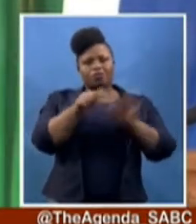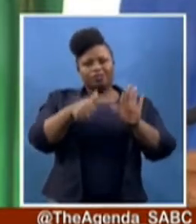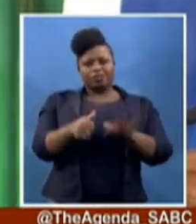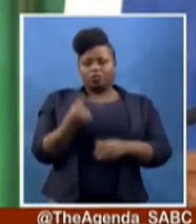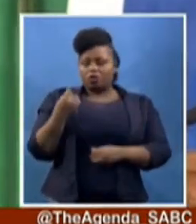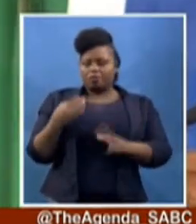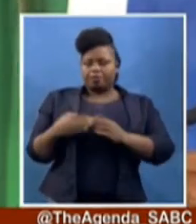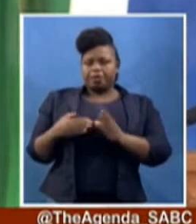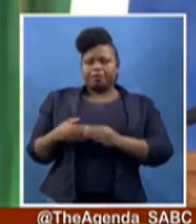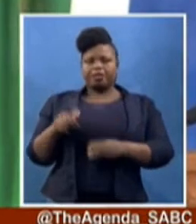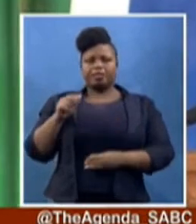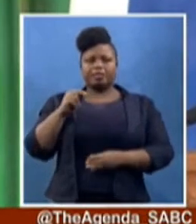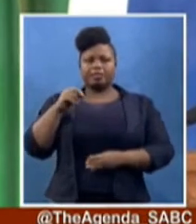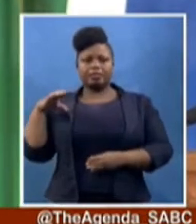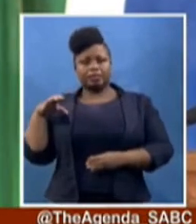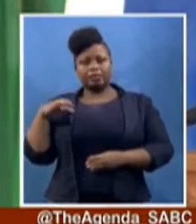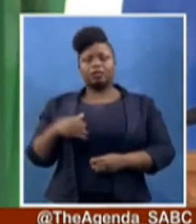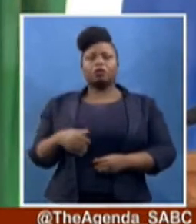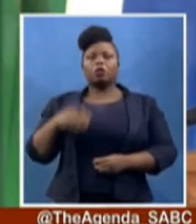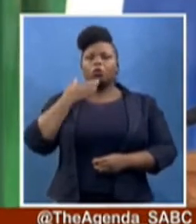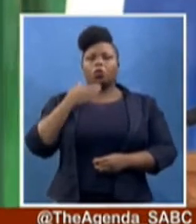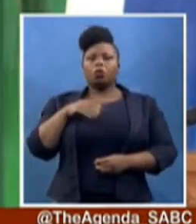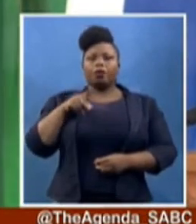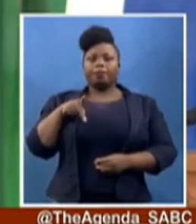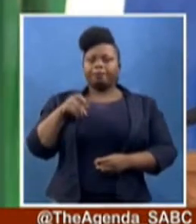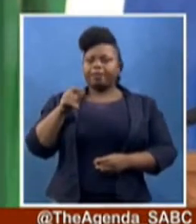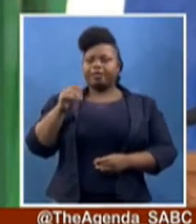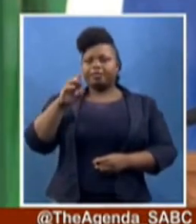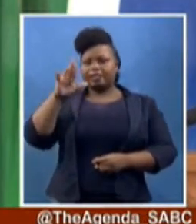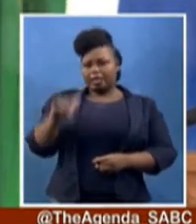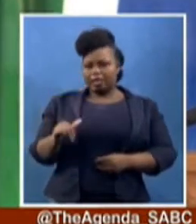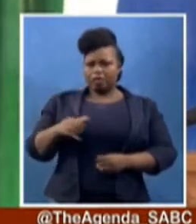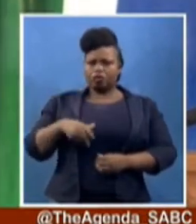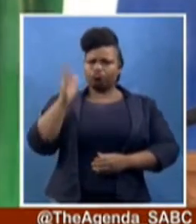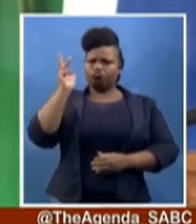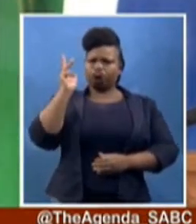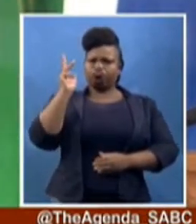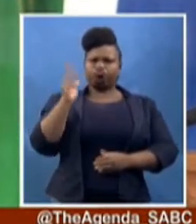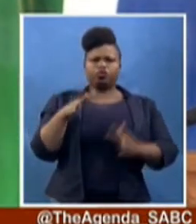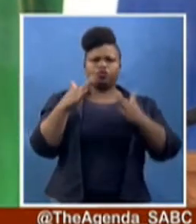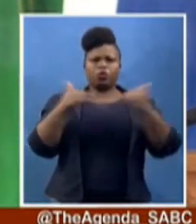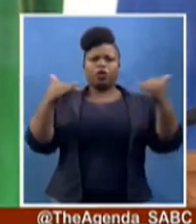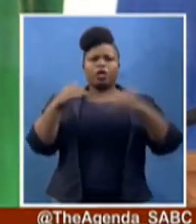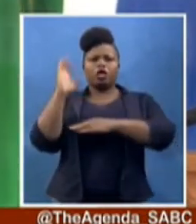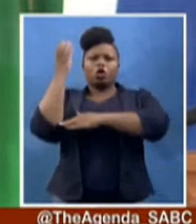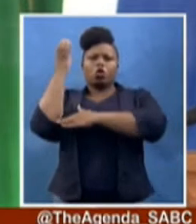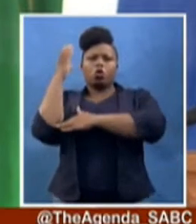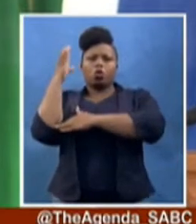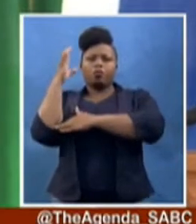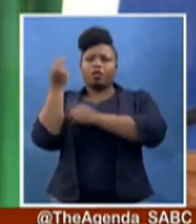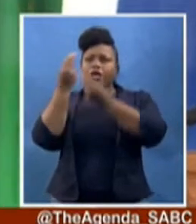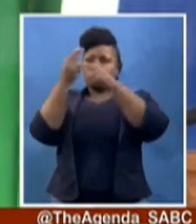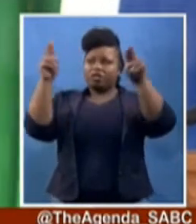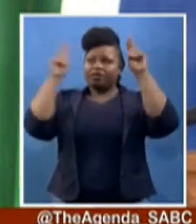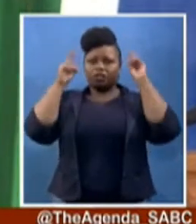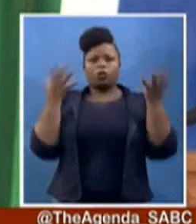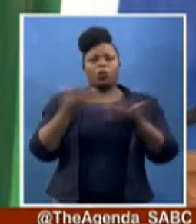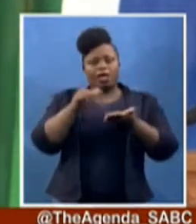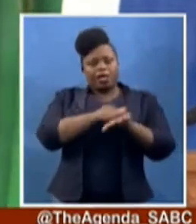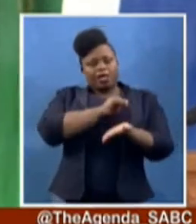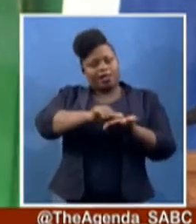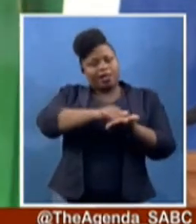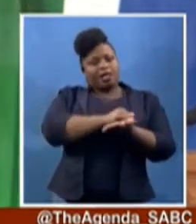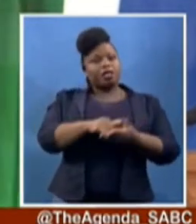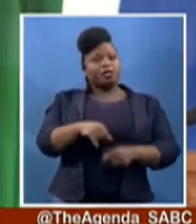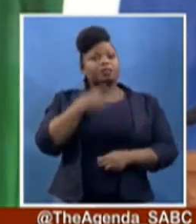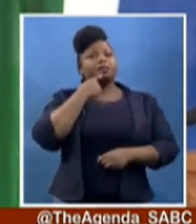Pixlika Isakaseme, addressing the Columbia University in New York in the United States said, and I quote, "The brightest day is